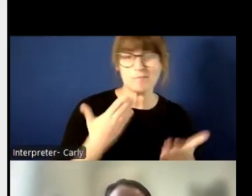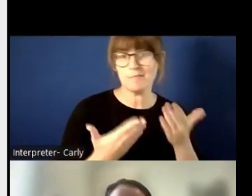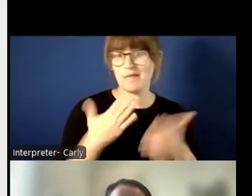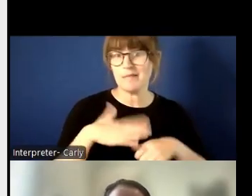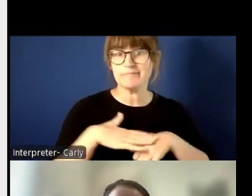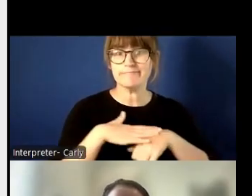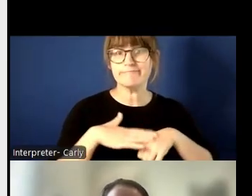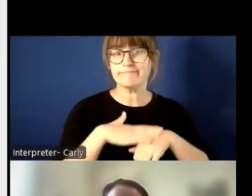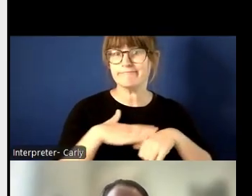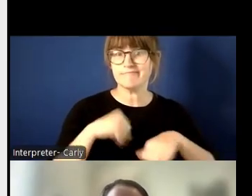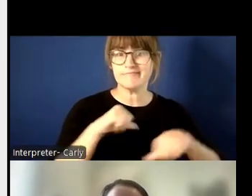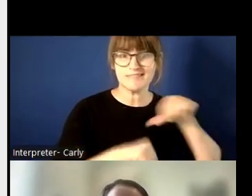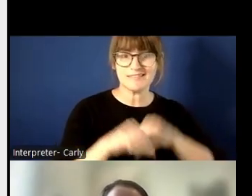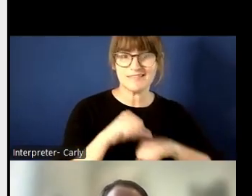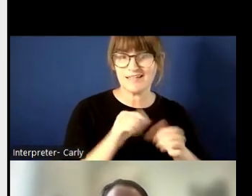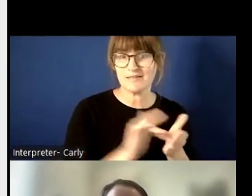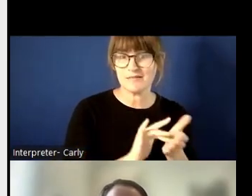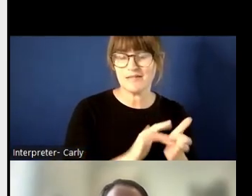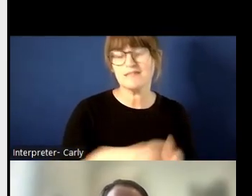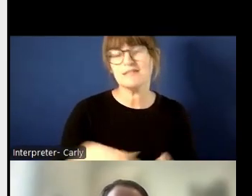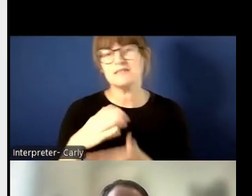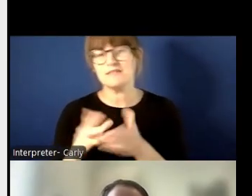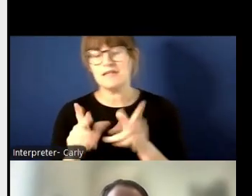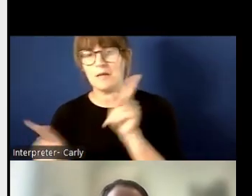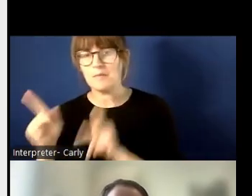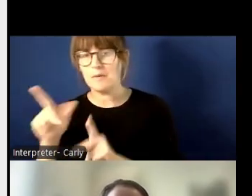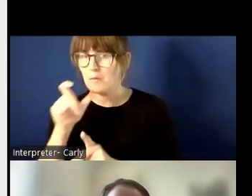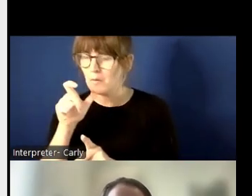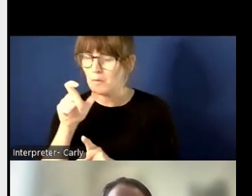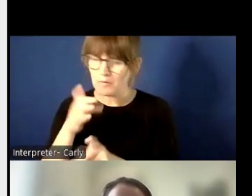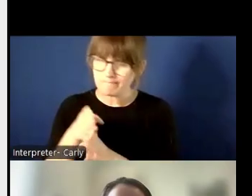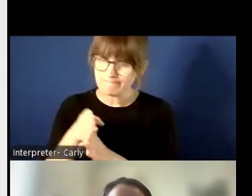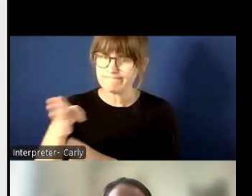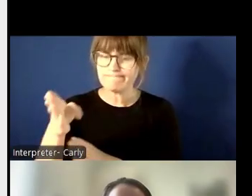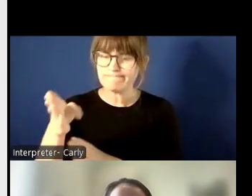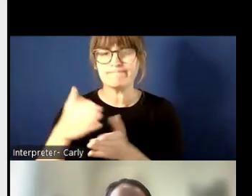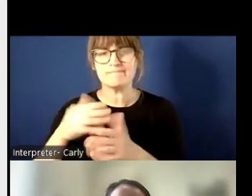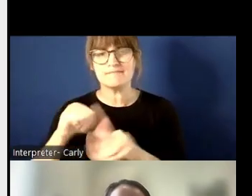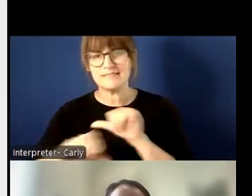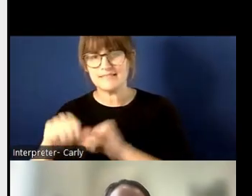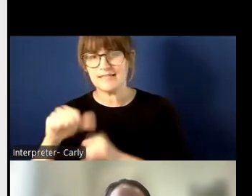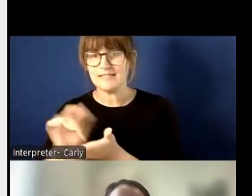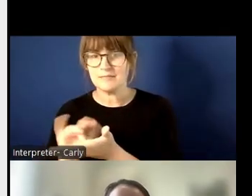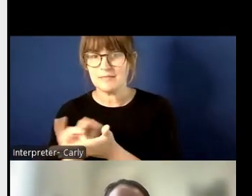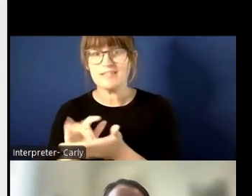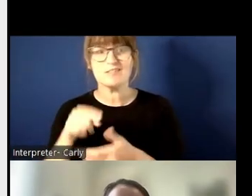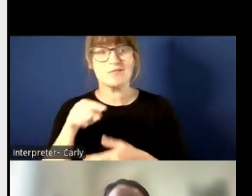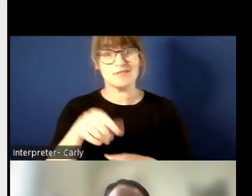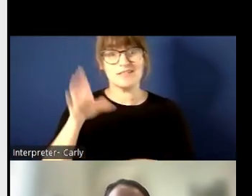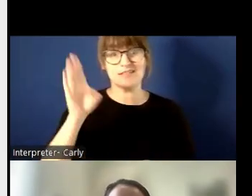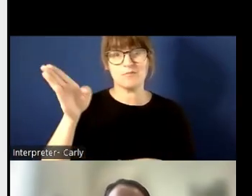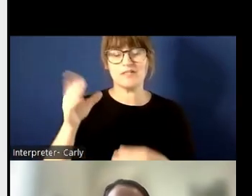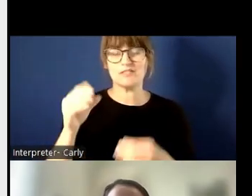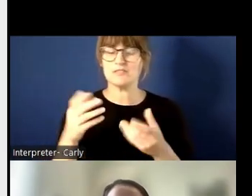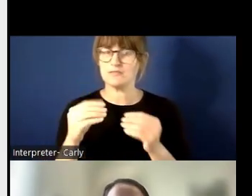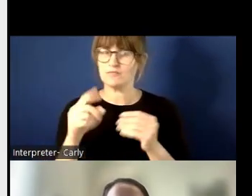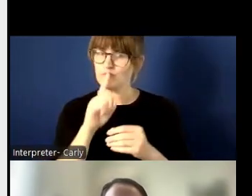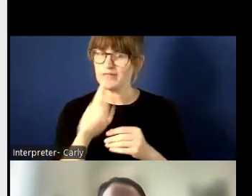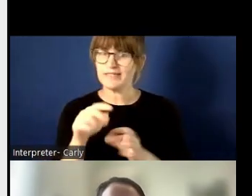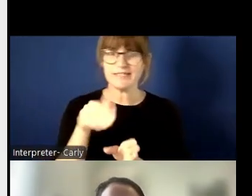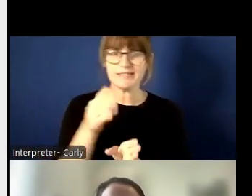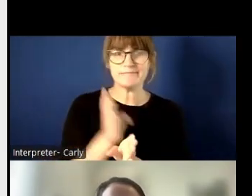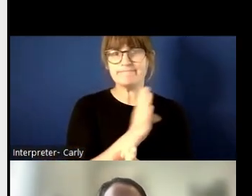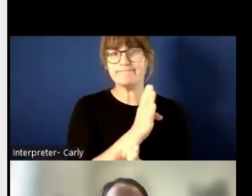in science or medicine, as well as some people who do have a background in science and medicine. So I designed this presentation to both include some more